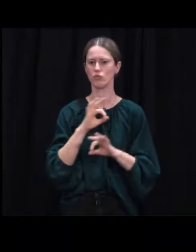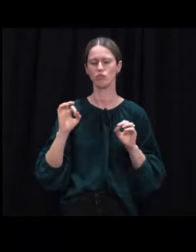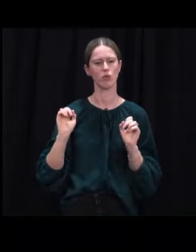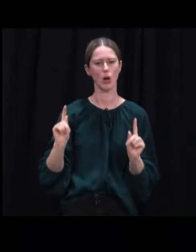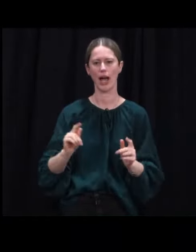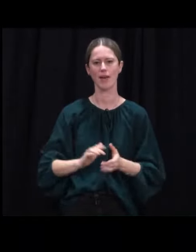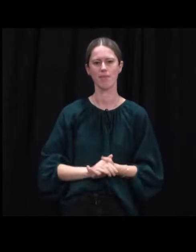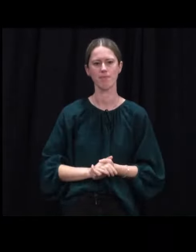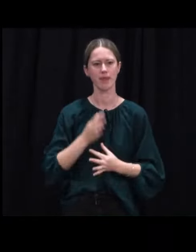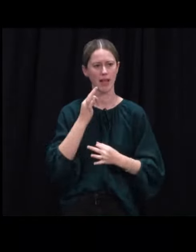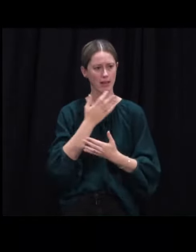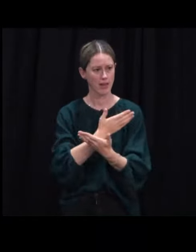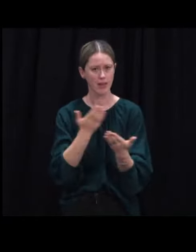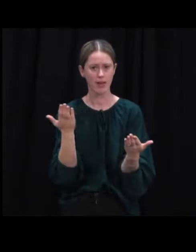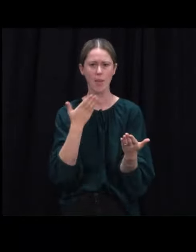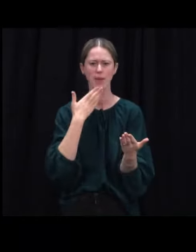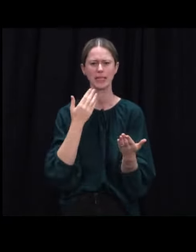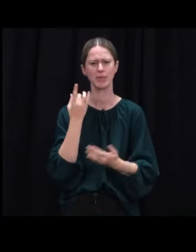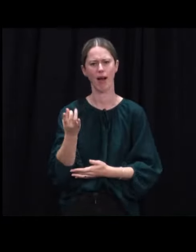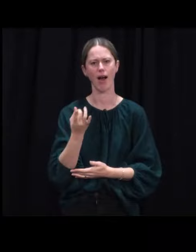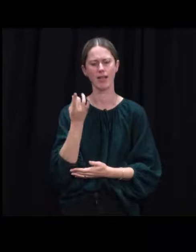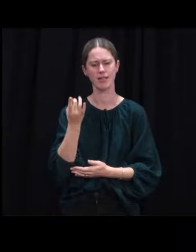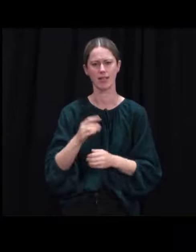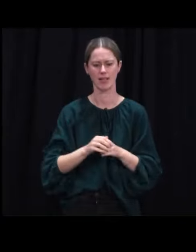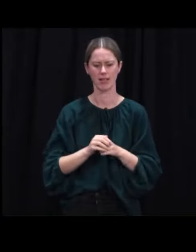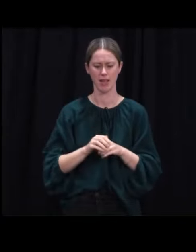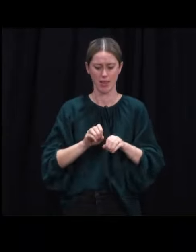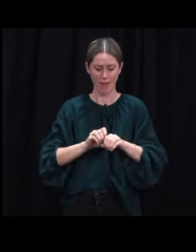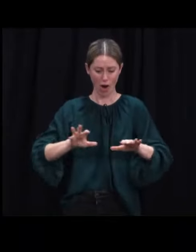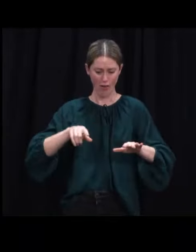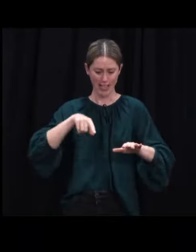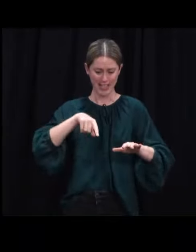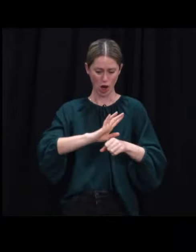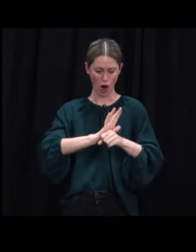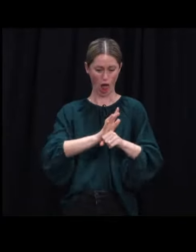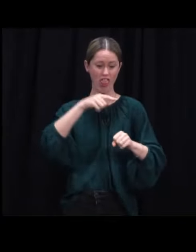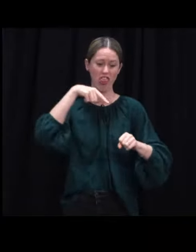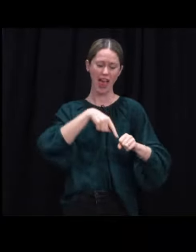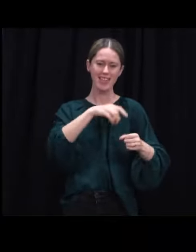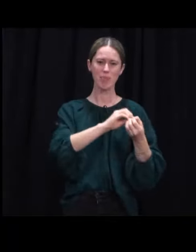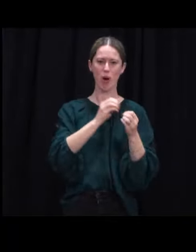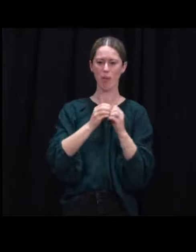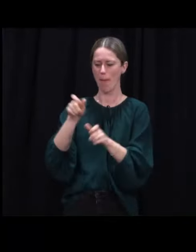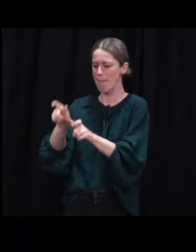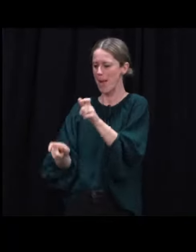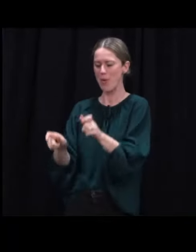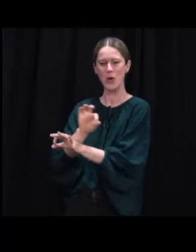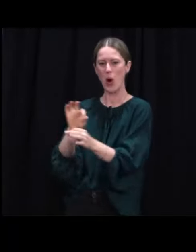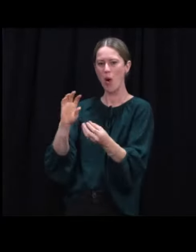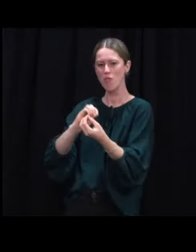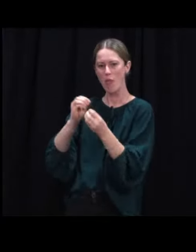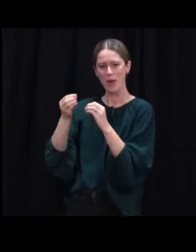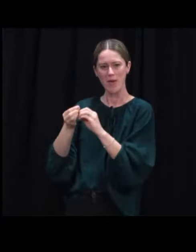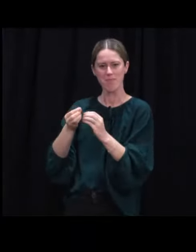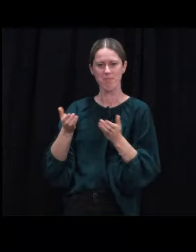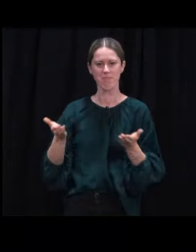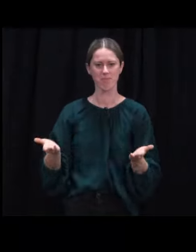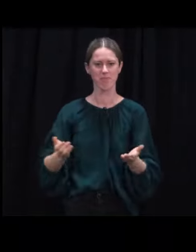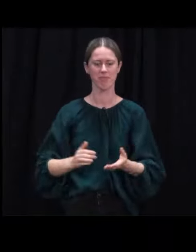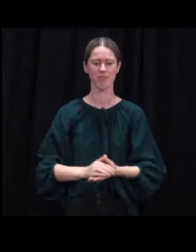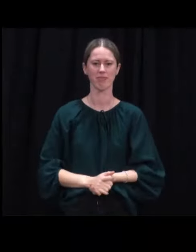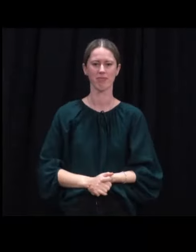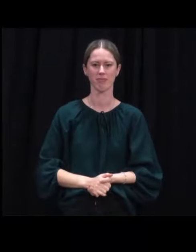I'm asking everyone in the country to be kind. The virus is the problem, not people. People are the solution. Be part of the solution.